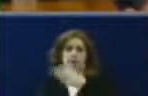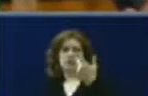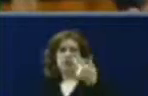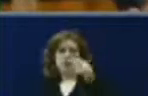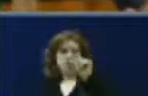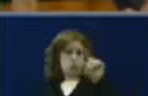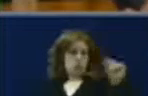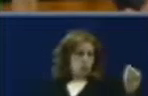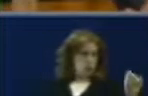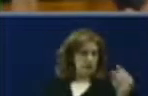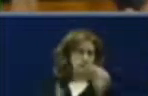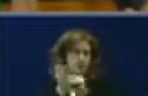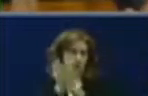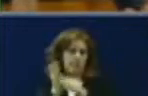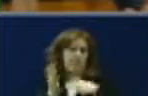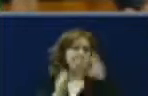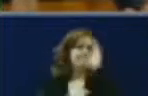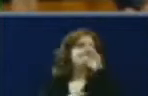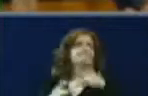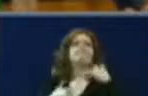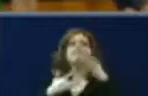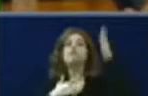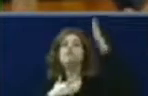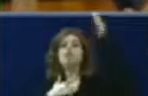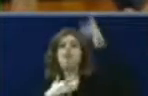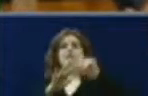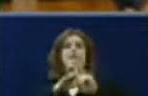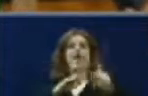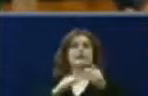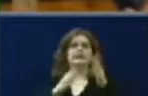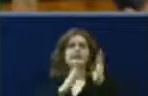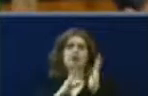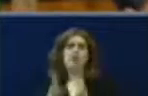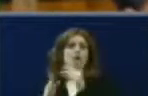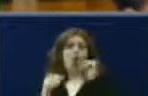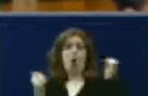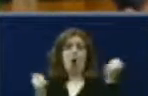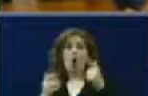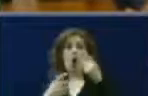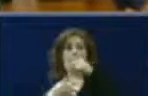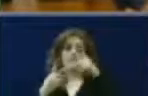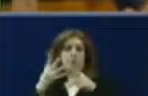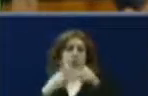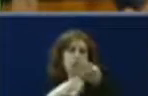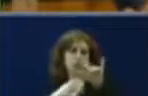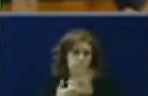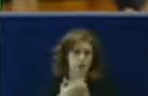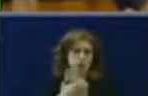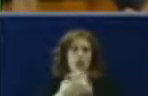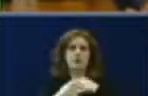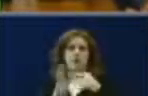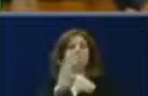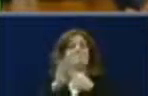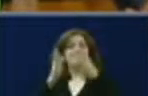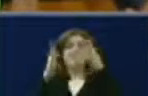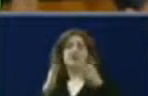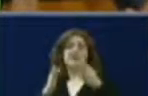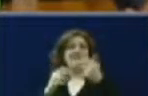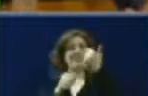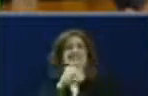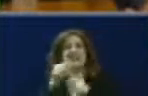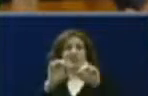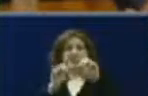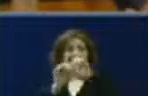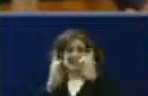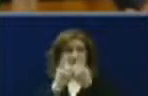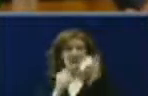document and looking forward to having an exit strategy for all priority schools. We have representatives in every one of your districts. Each of you will have a